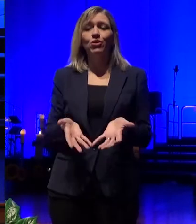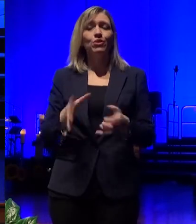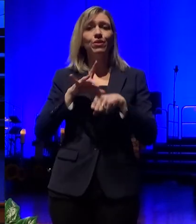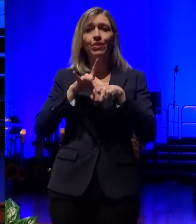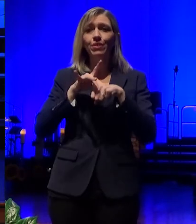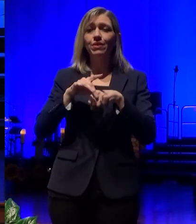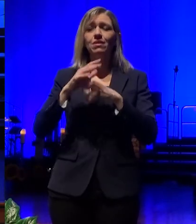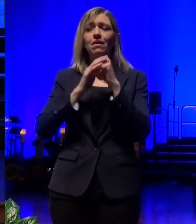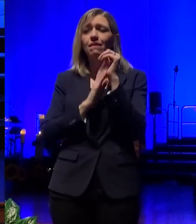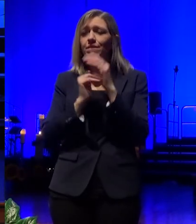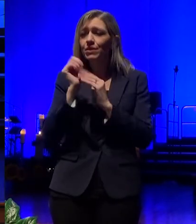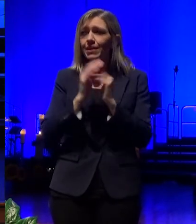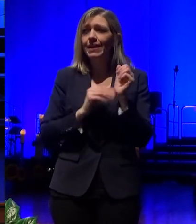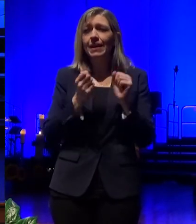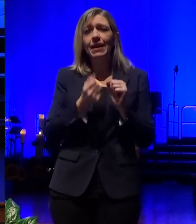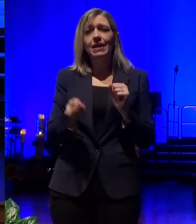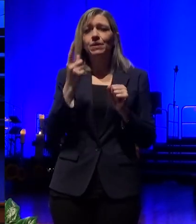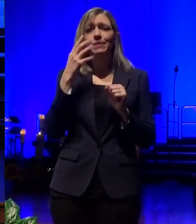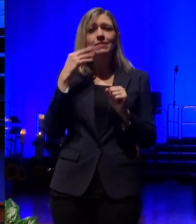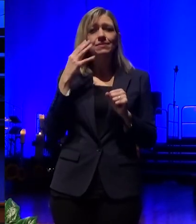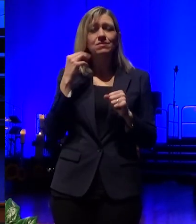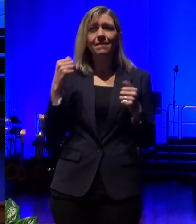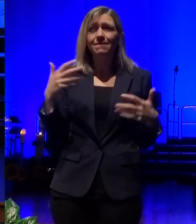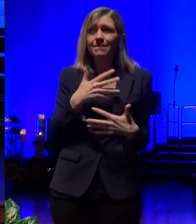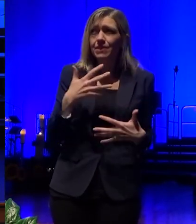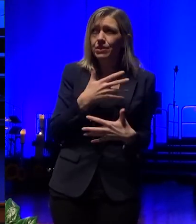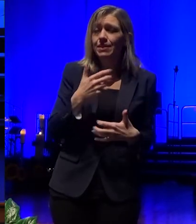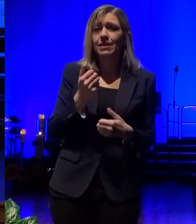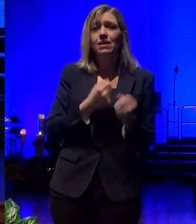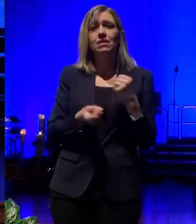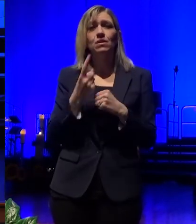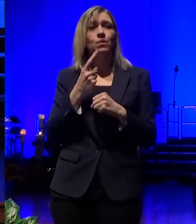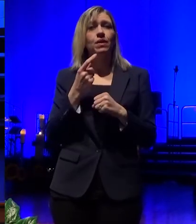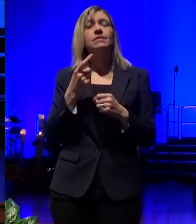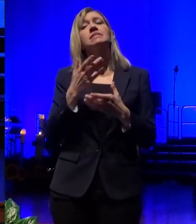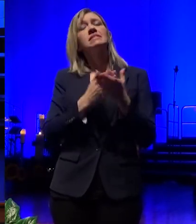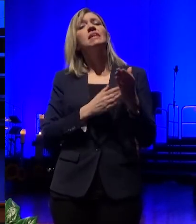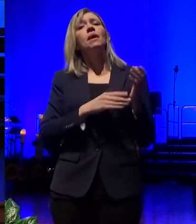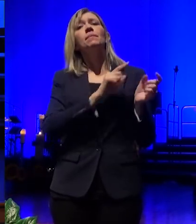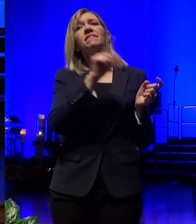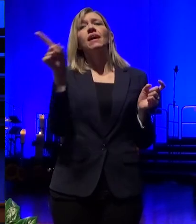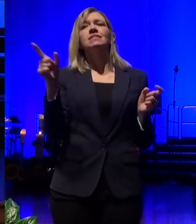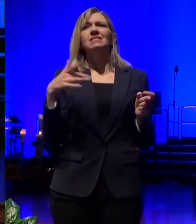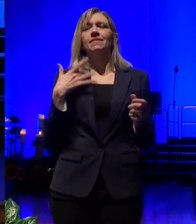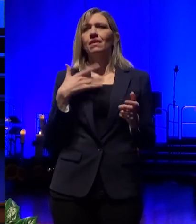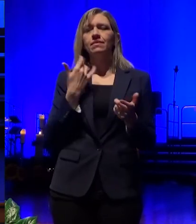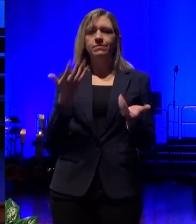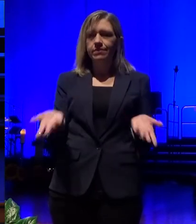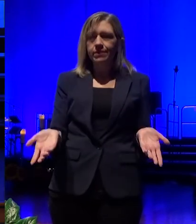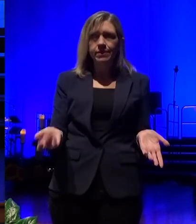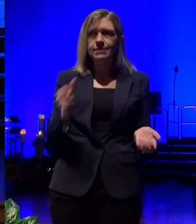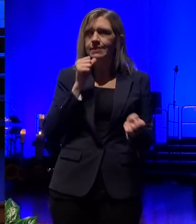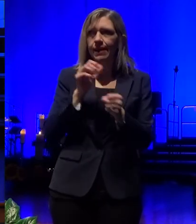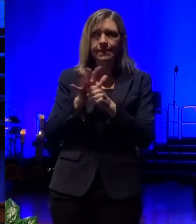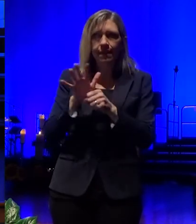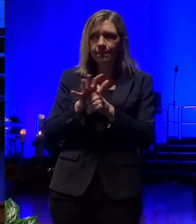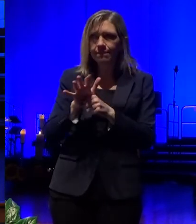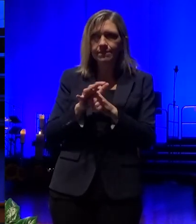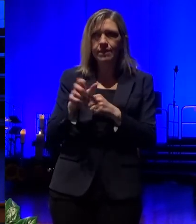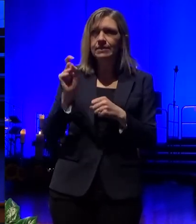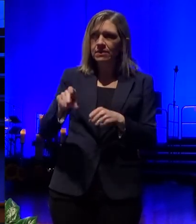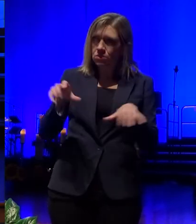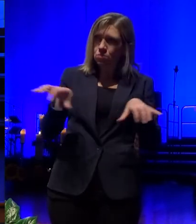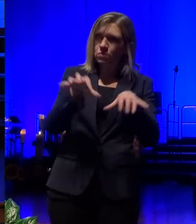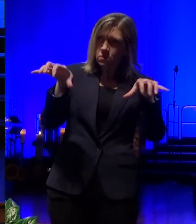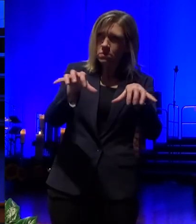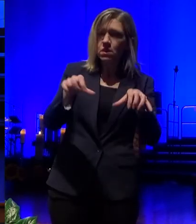earth, comforting anyone who's afraid, comforting anyone who's... Now, some of us are arguing, that's not enough. We need to do something. But